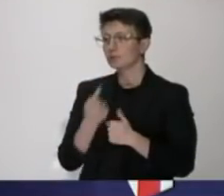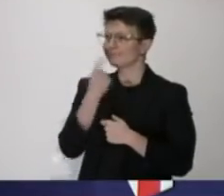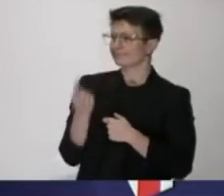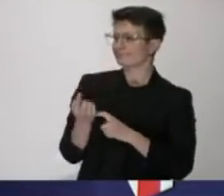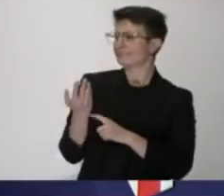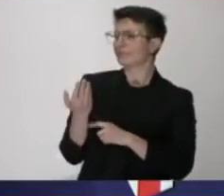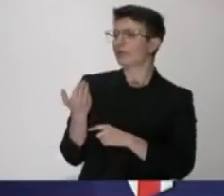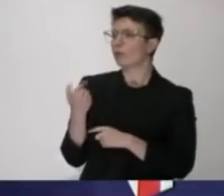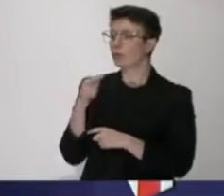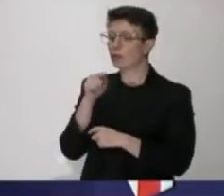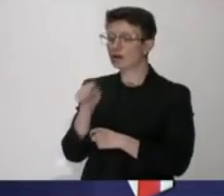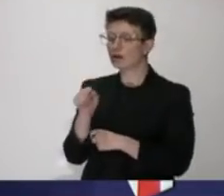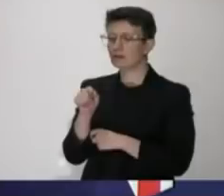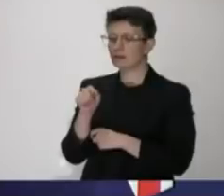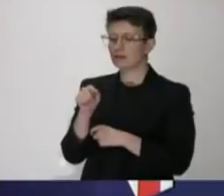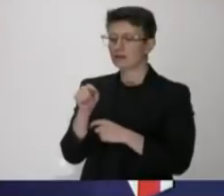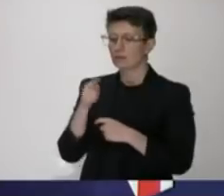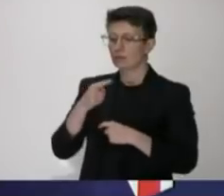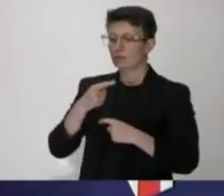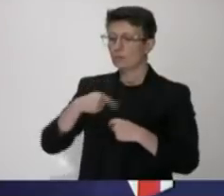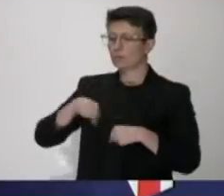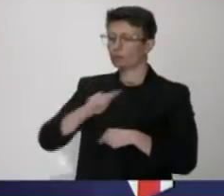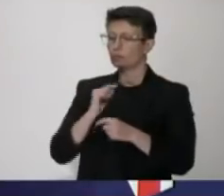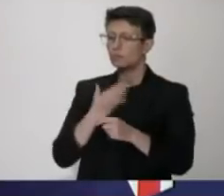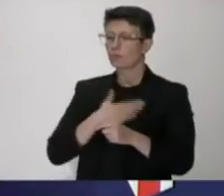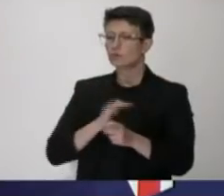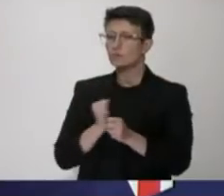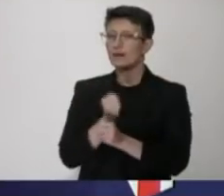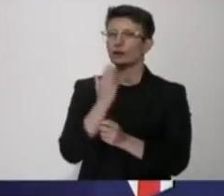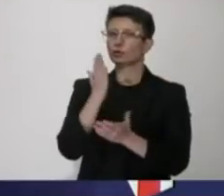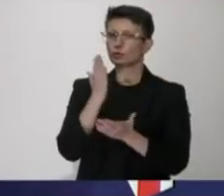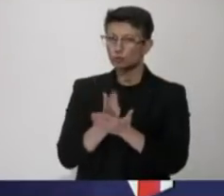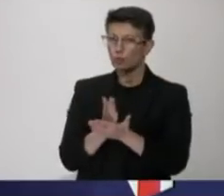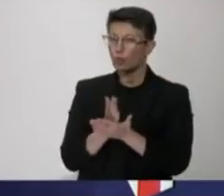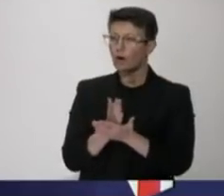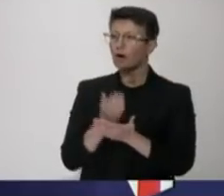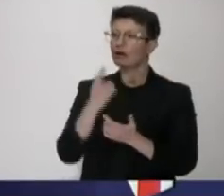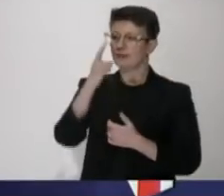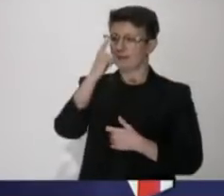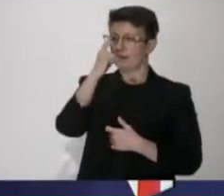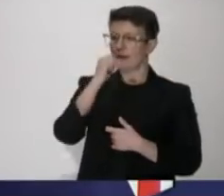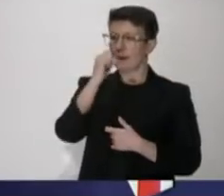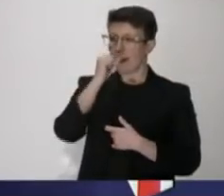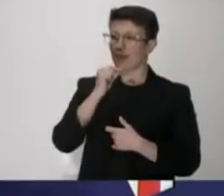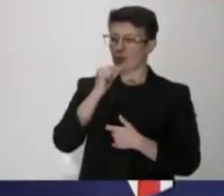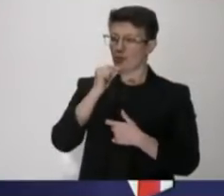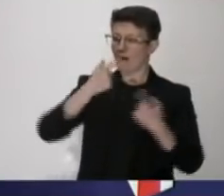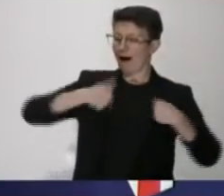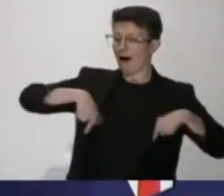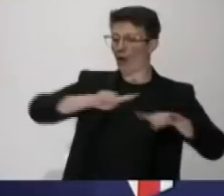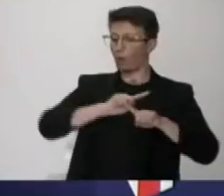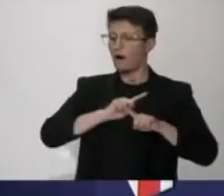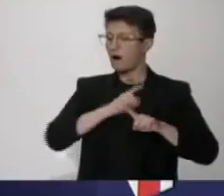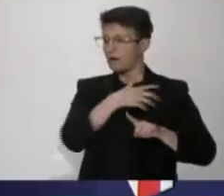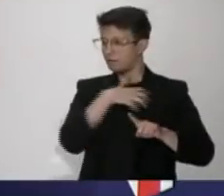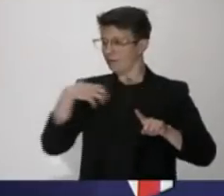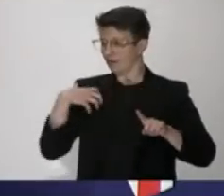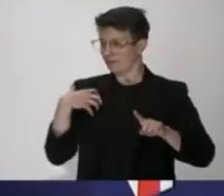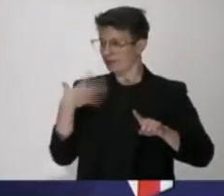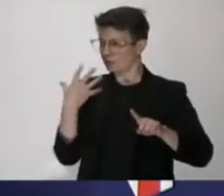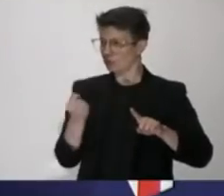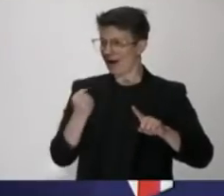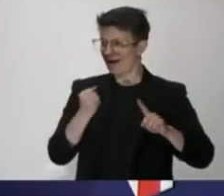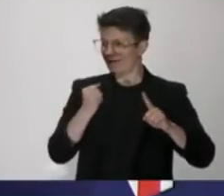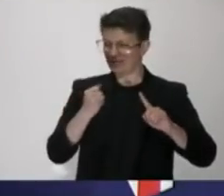is enabling the government to have a series of integrated support schemes that are adaptable for different levels. That's